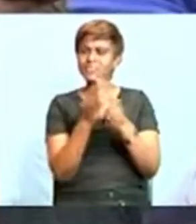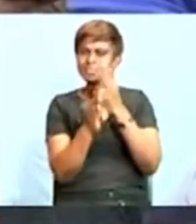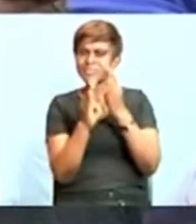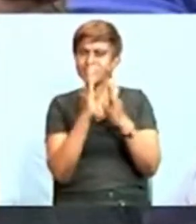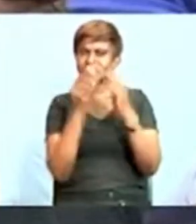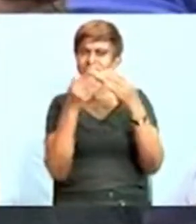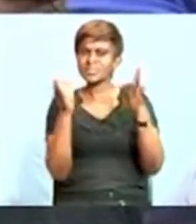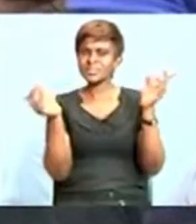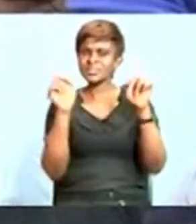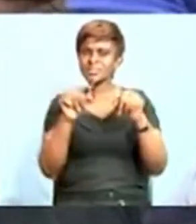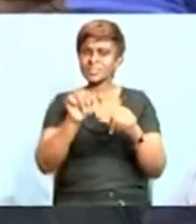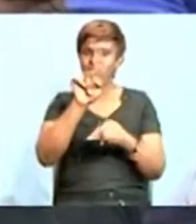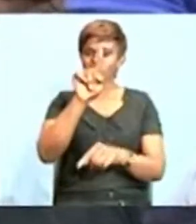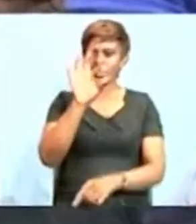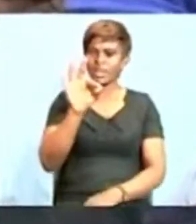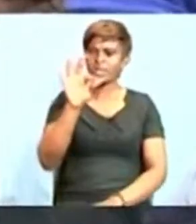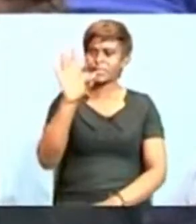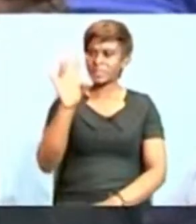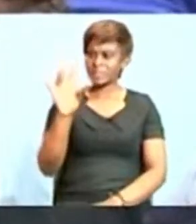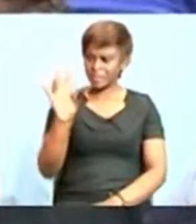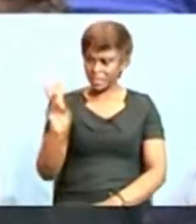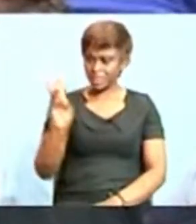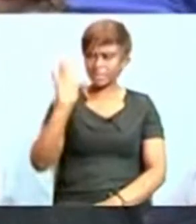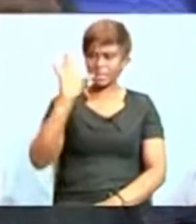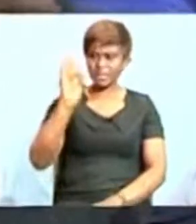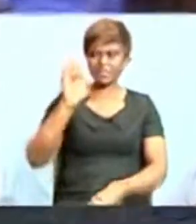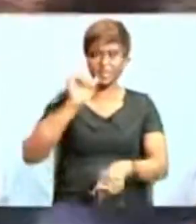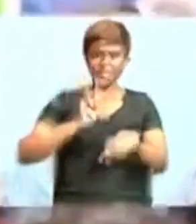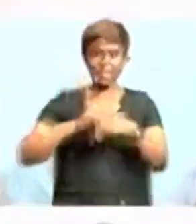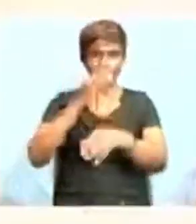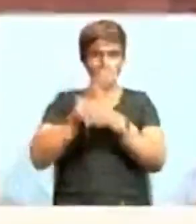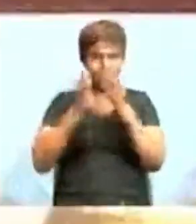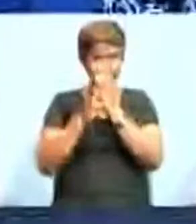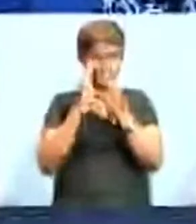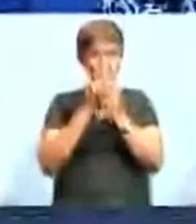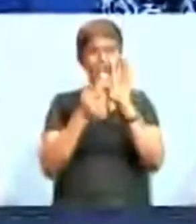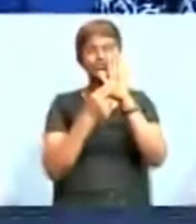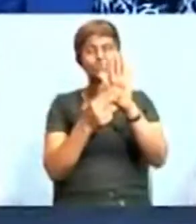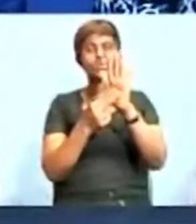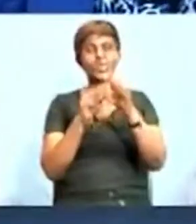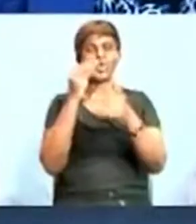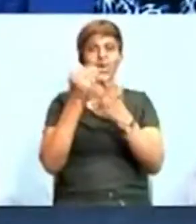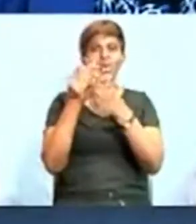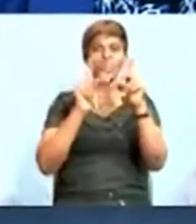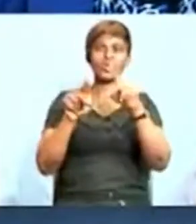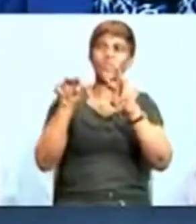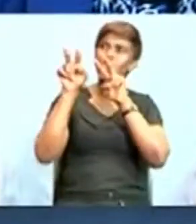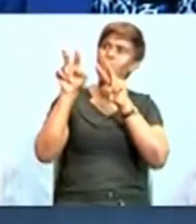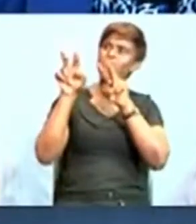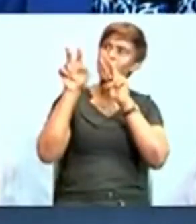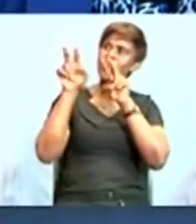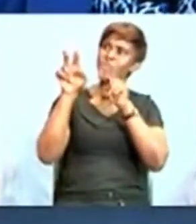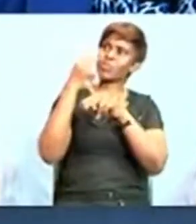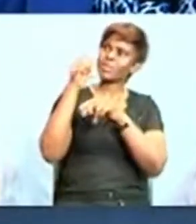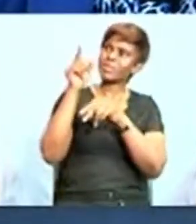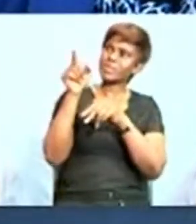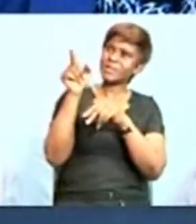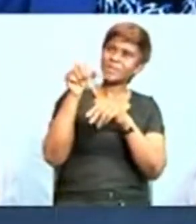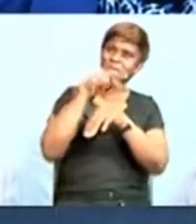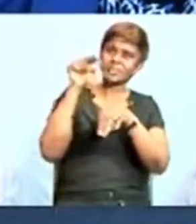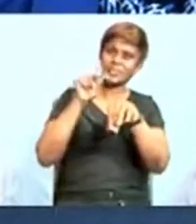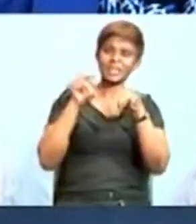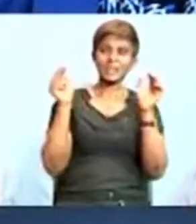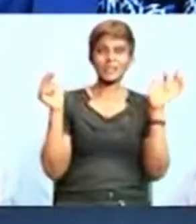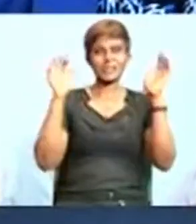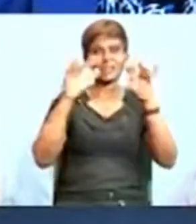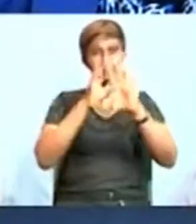opened in 1967 when it was built. It was a showcase. Everybody was looking forward to looking at the National Assembly